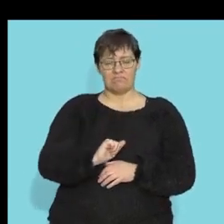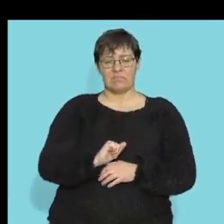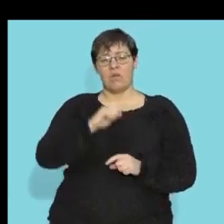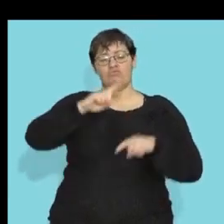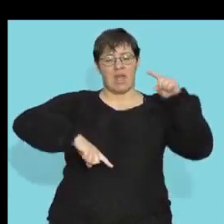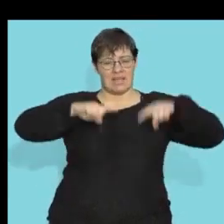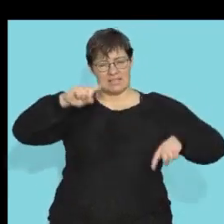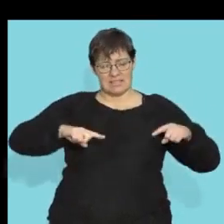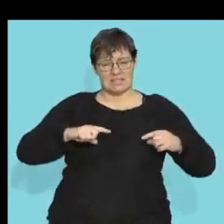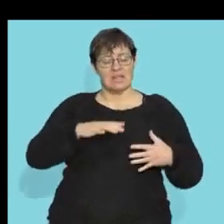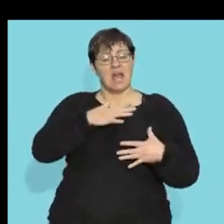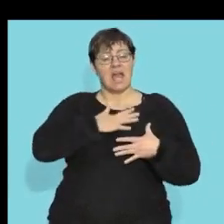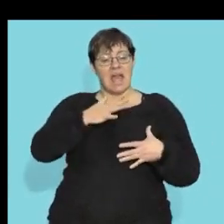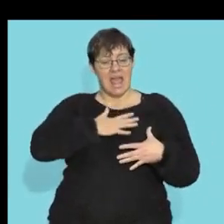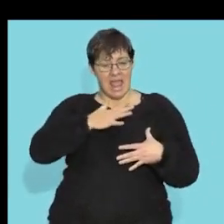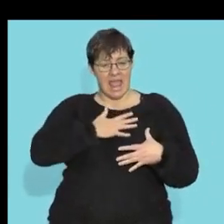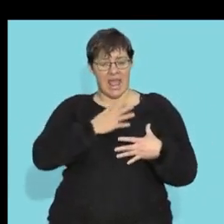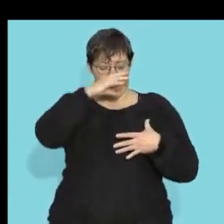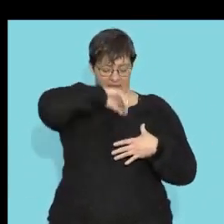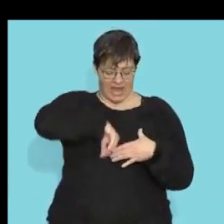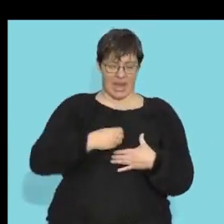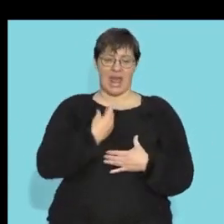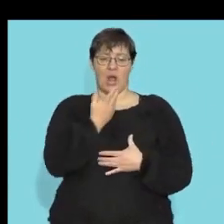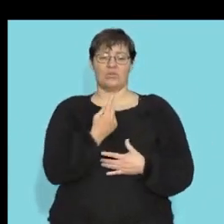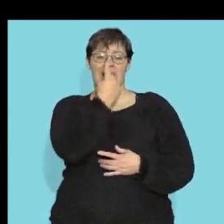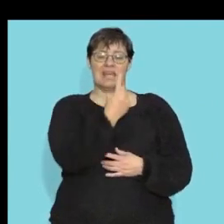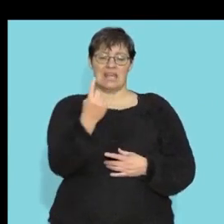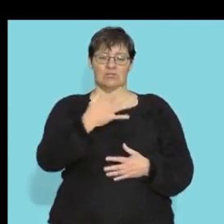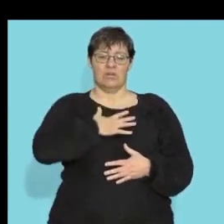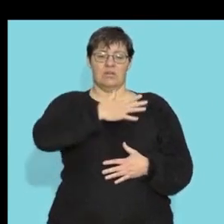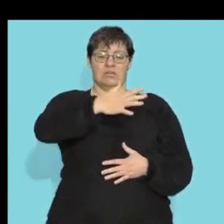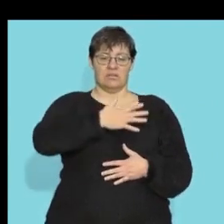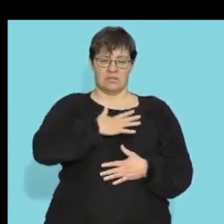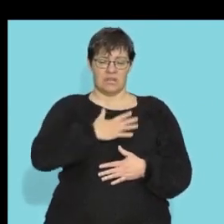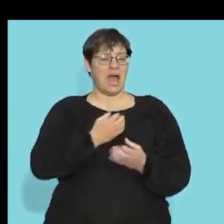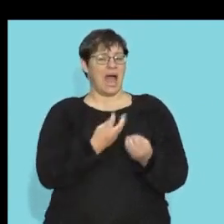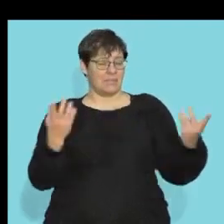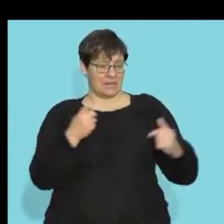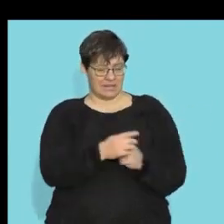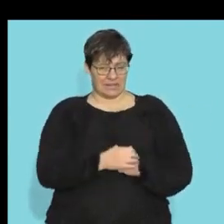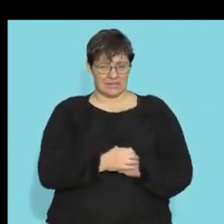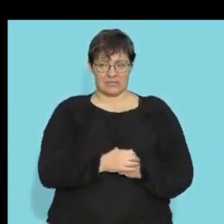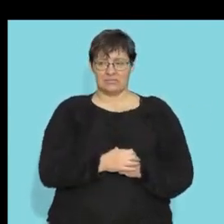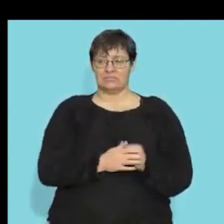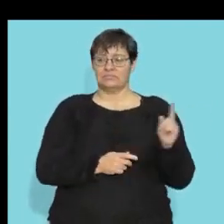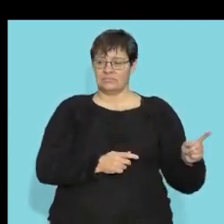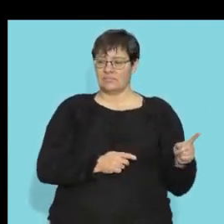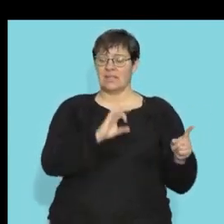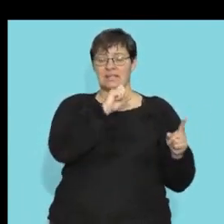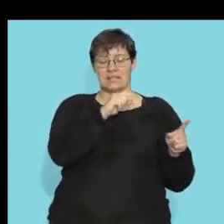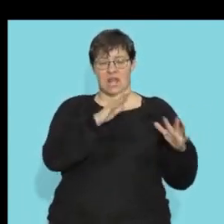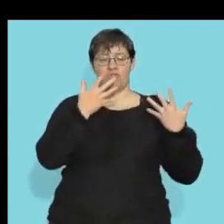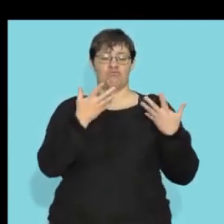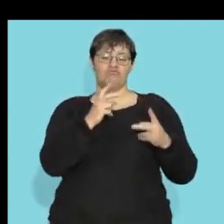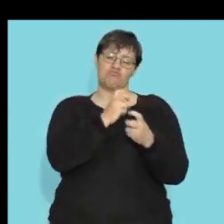her breathing rate and the volume of air that moves in and out with every breath. Right, so this is Stacey's